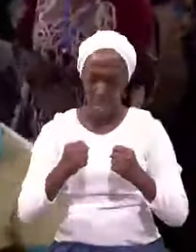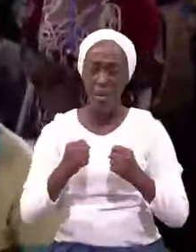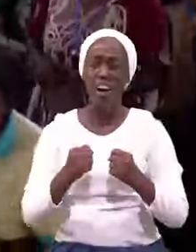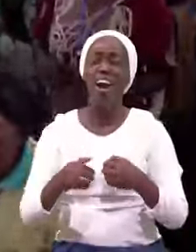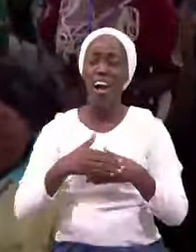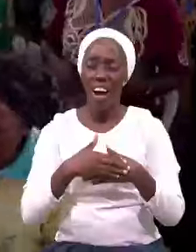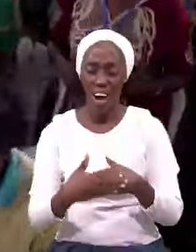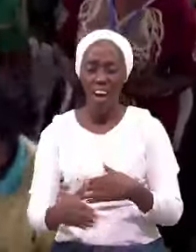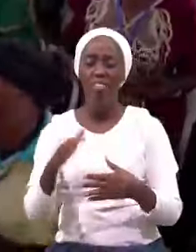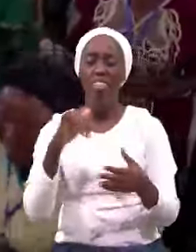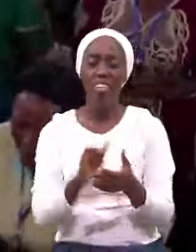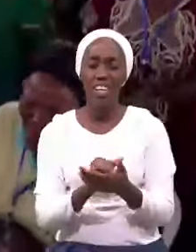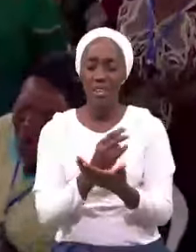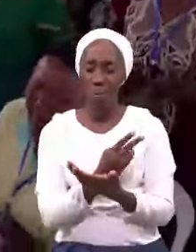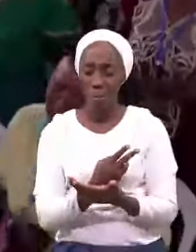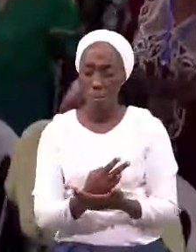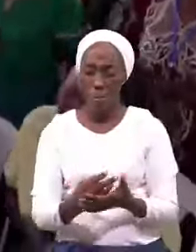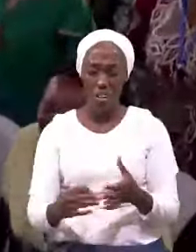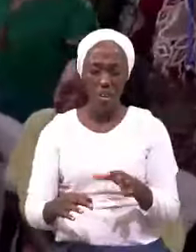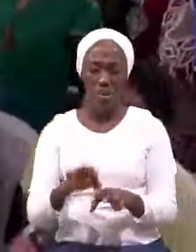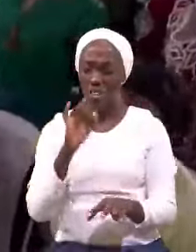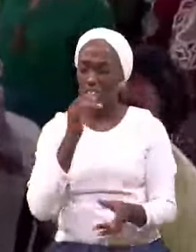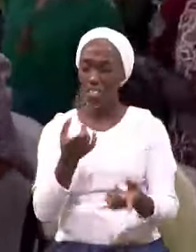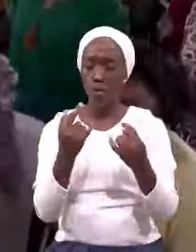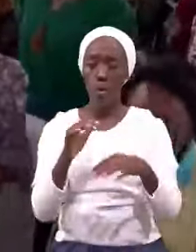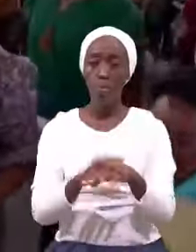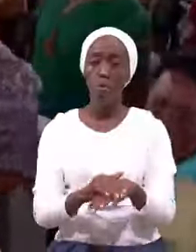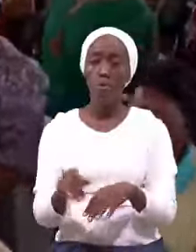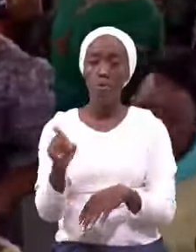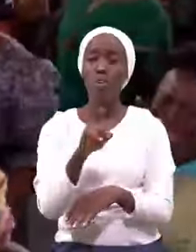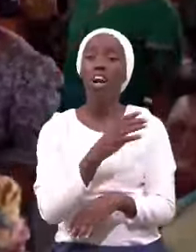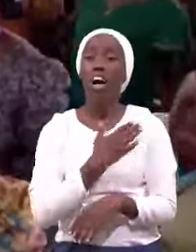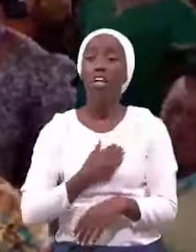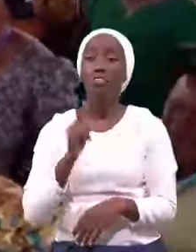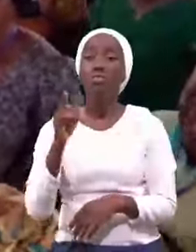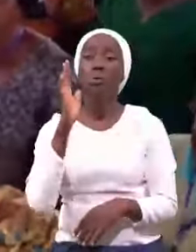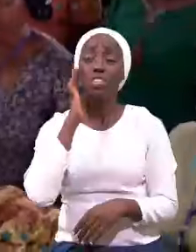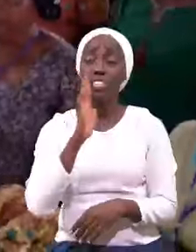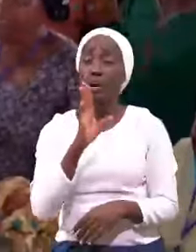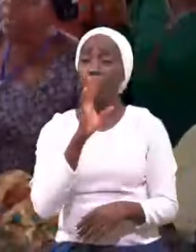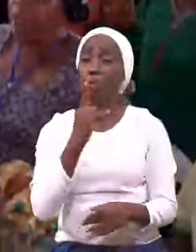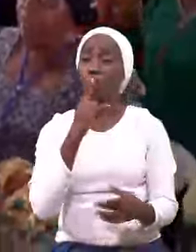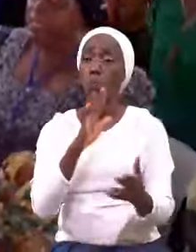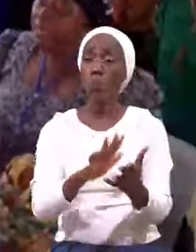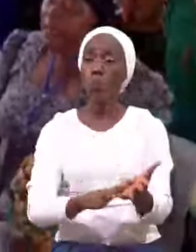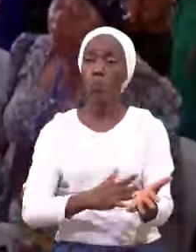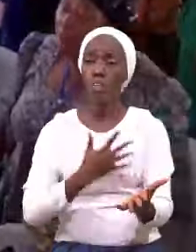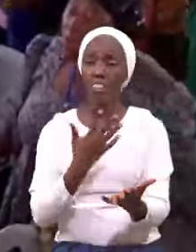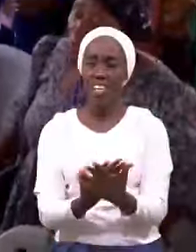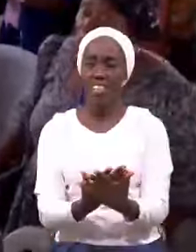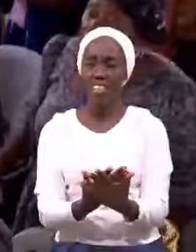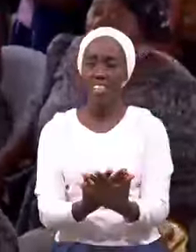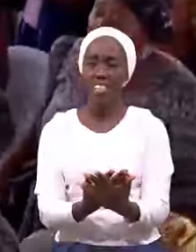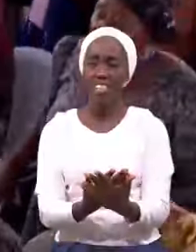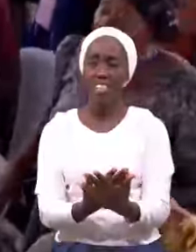after that the Holy Ghost has come upon you. And ye shall be witnesses.